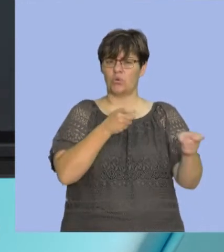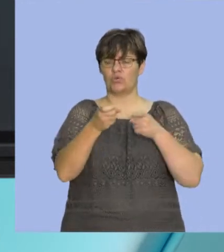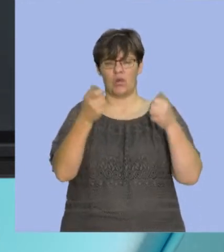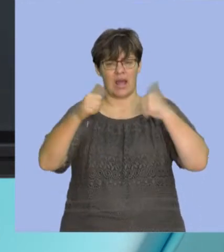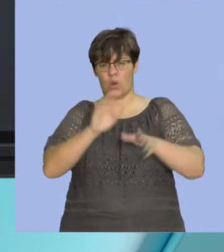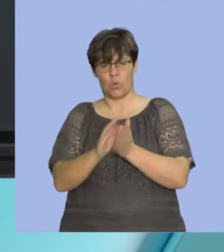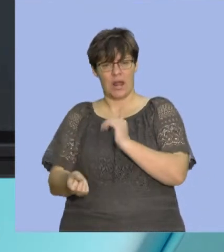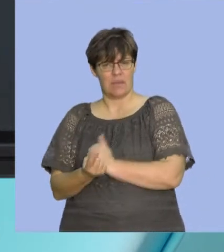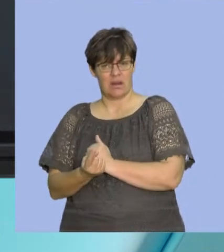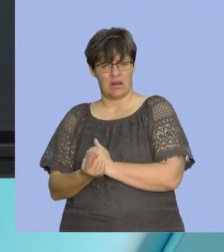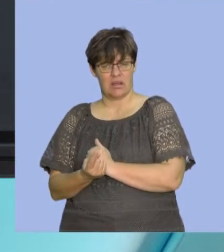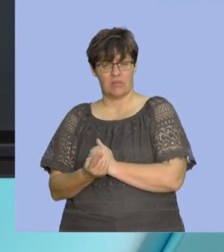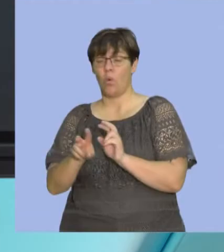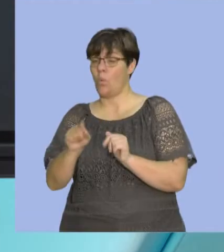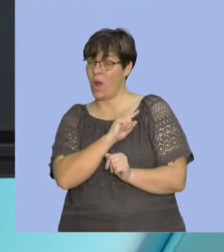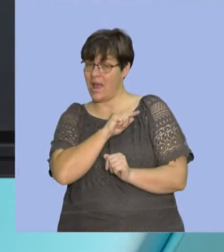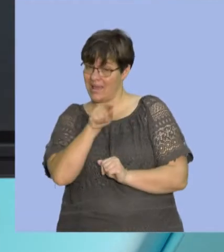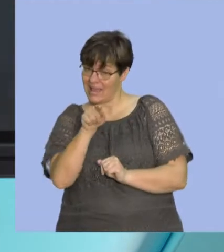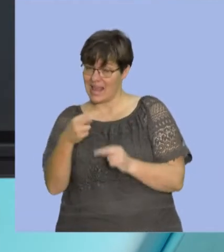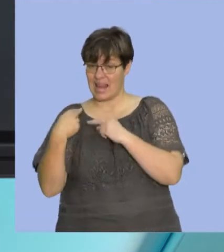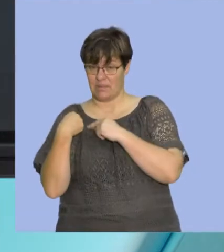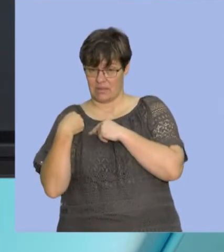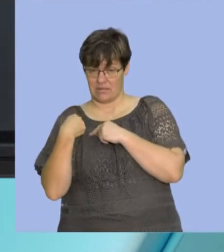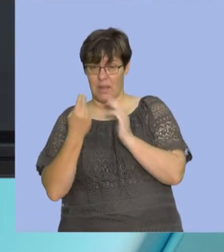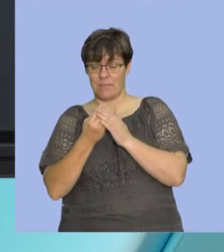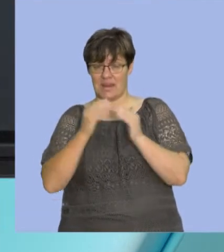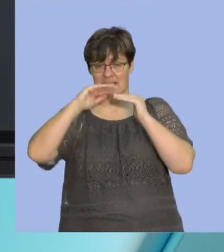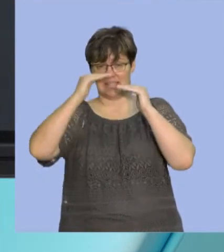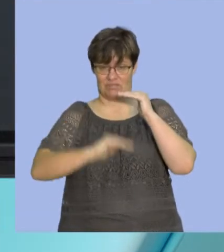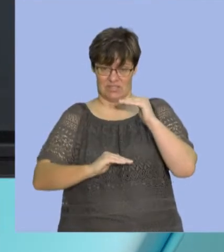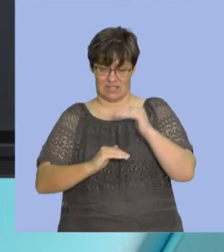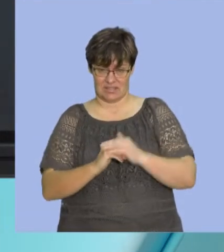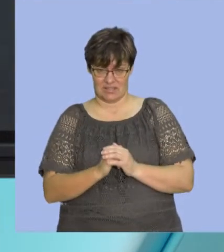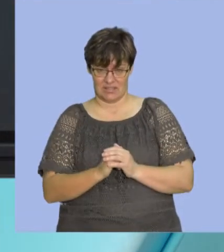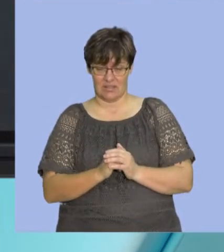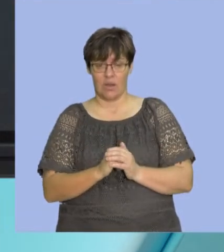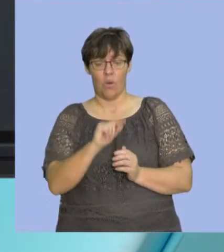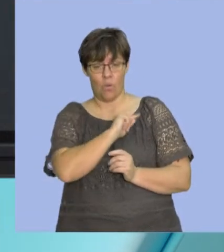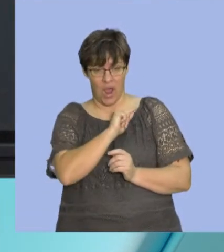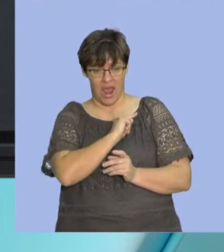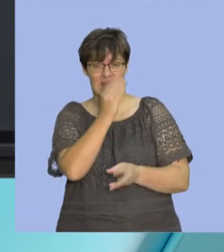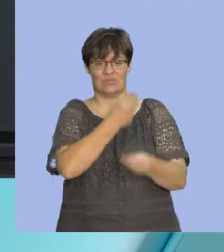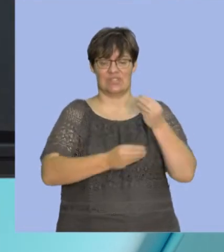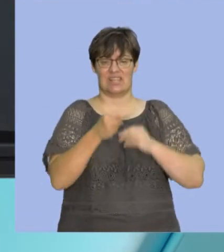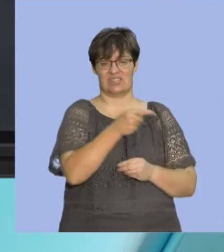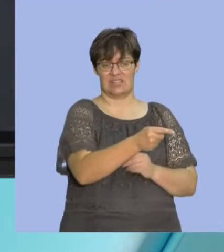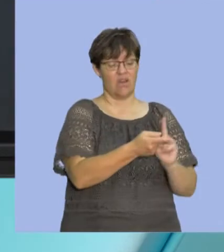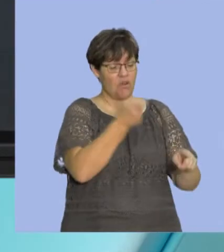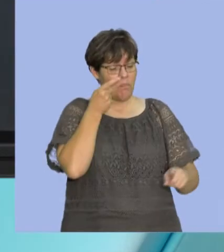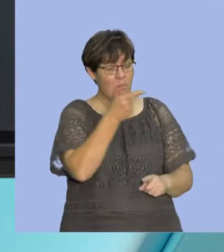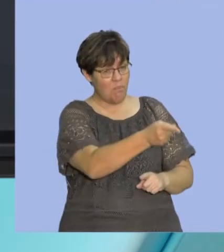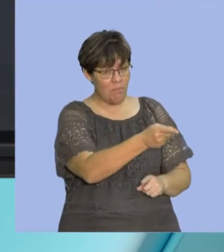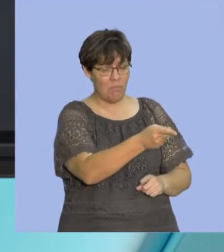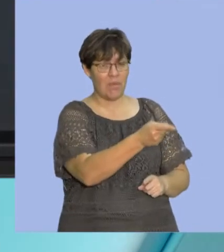control account, being a liability, is being decreased as a result of a transaction that's coming from